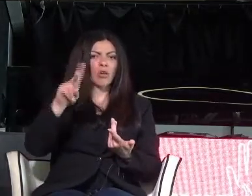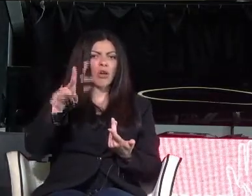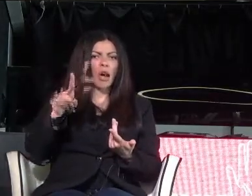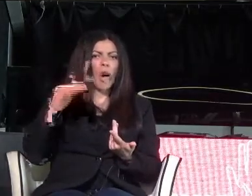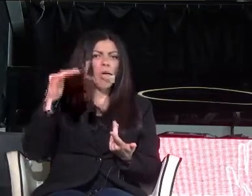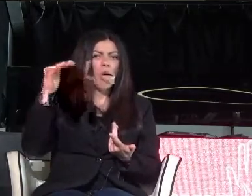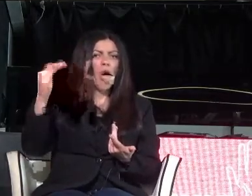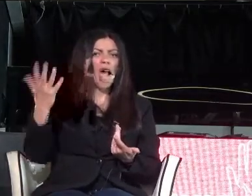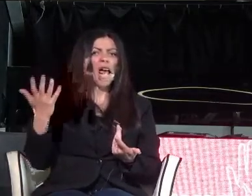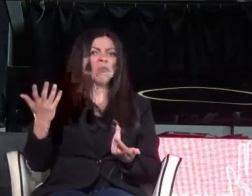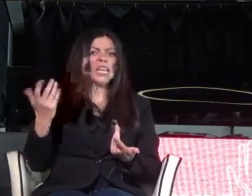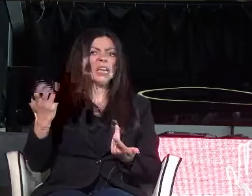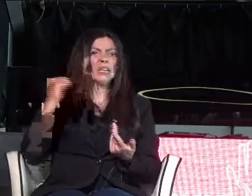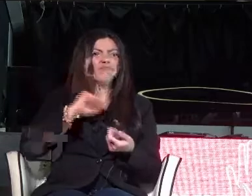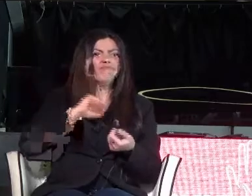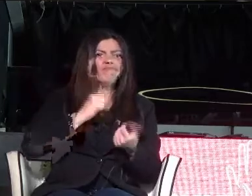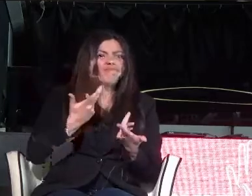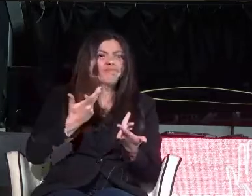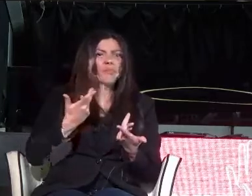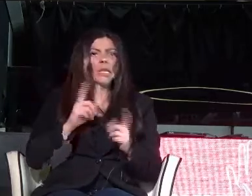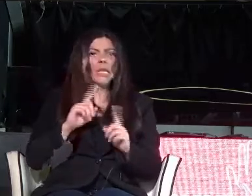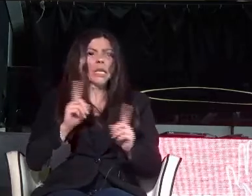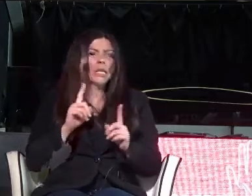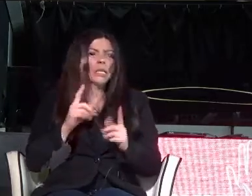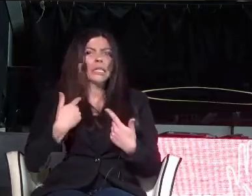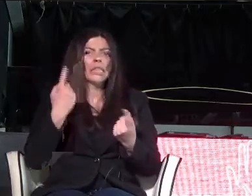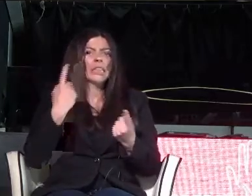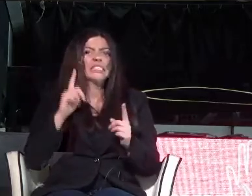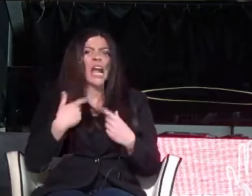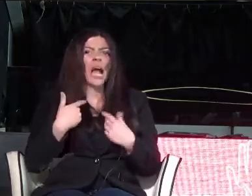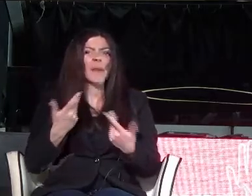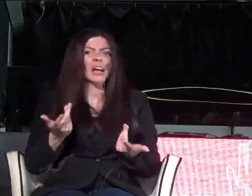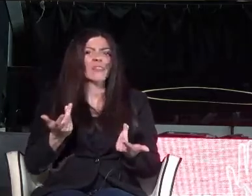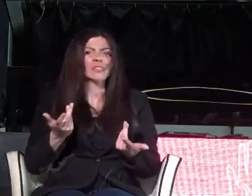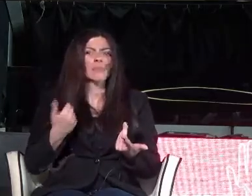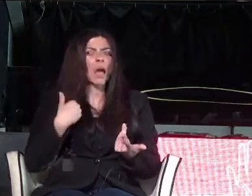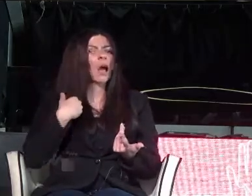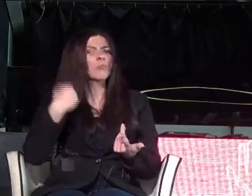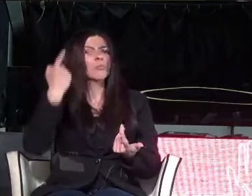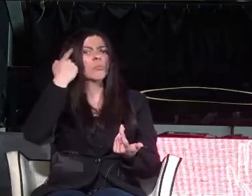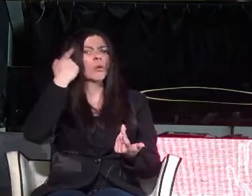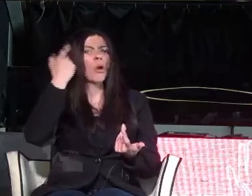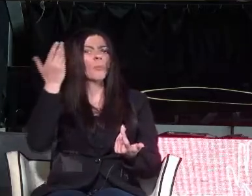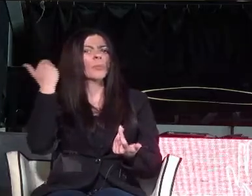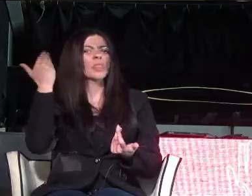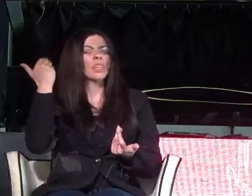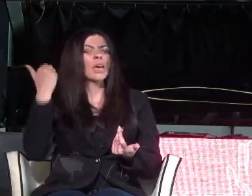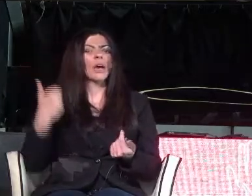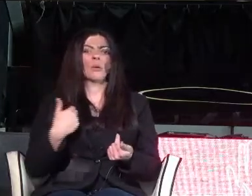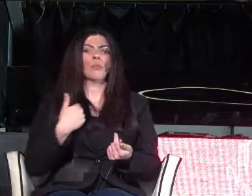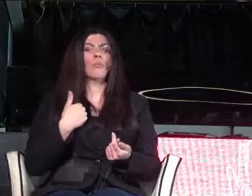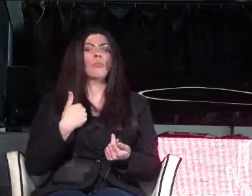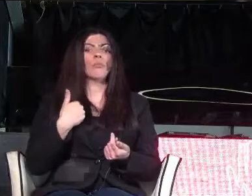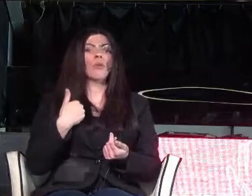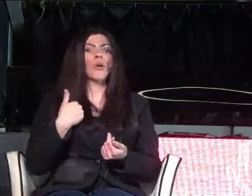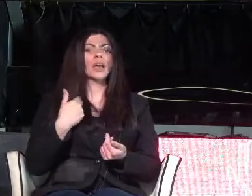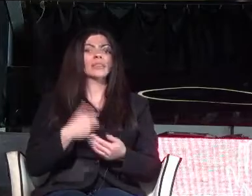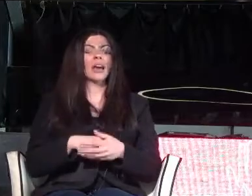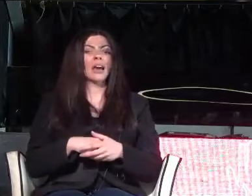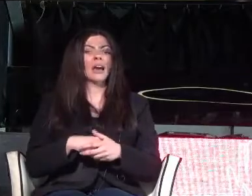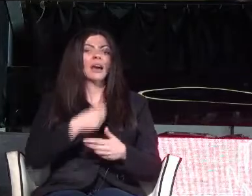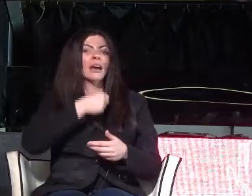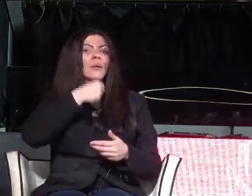dear auntie weeping, shedding tears like she never did before. I was only 7. My grandparents were in